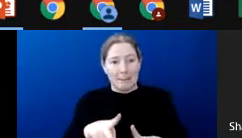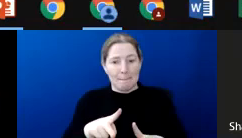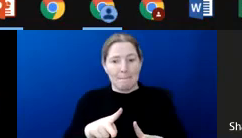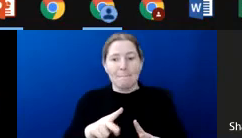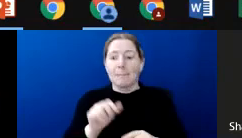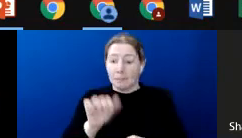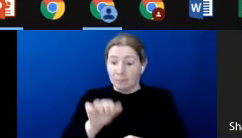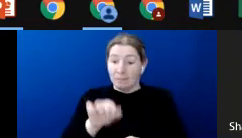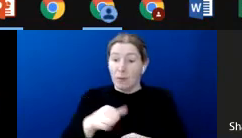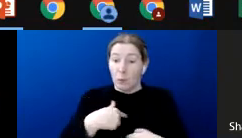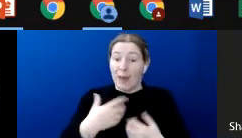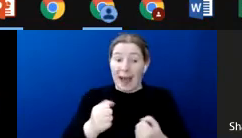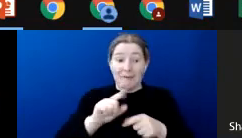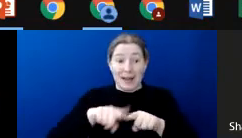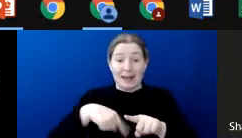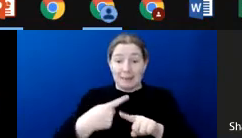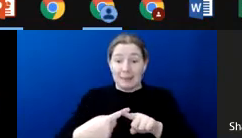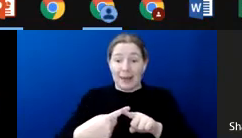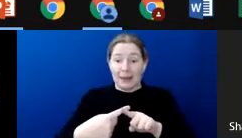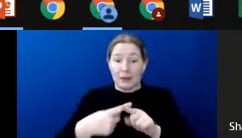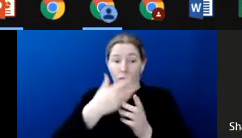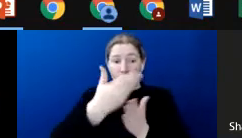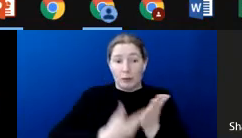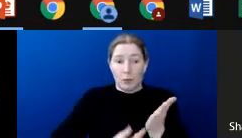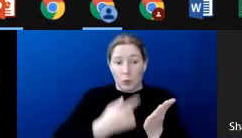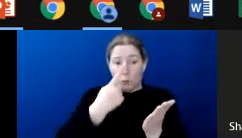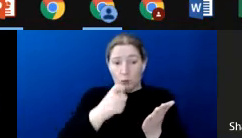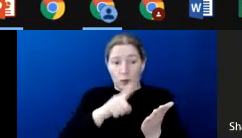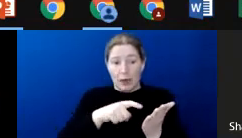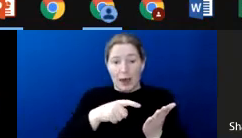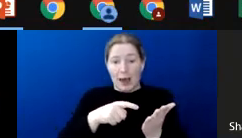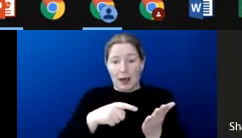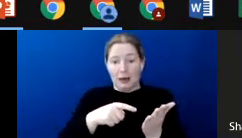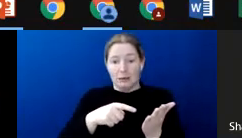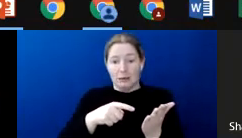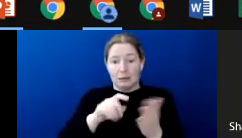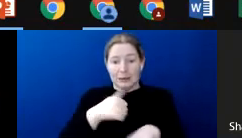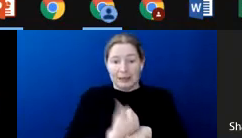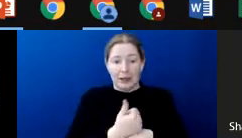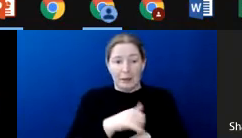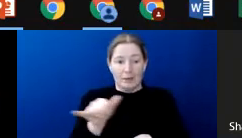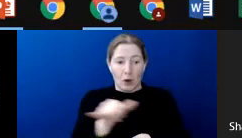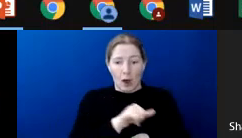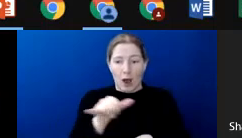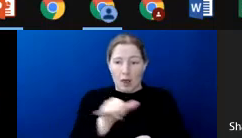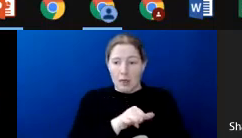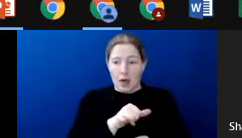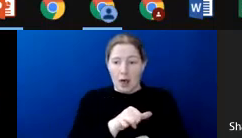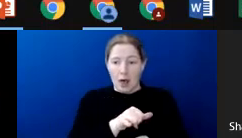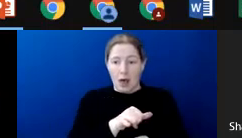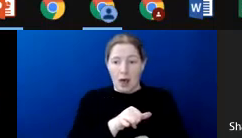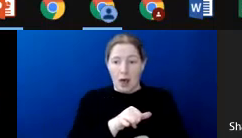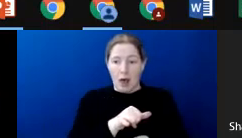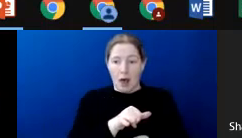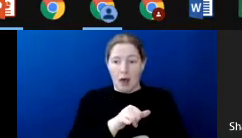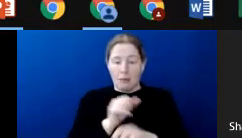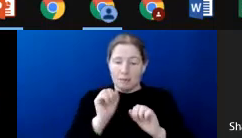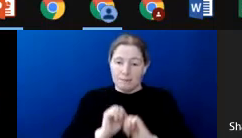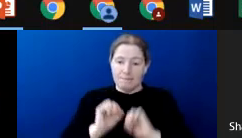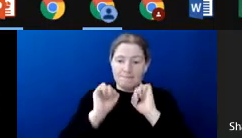an expense report inside the solution that you can set up to either get for